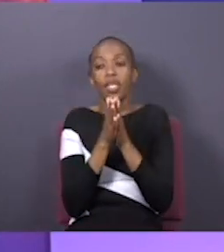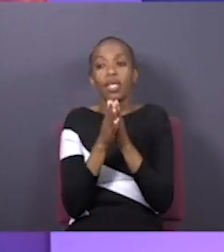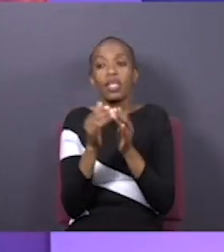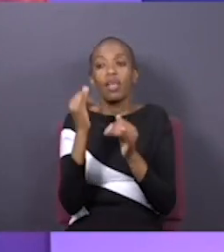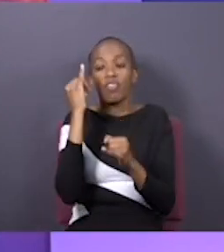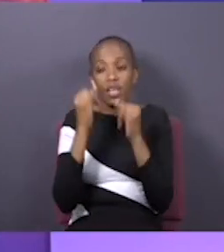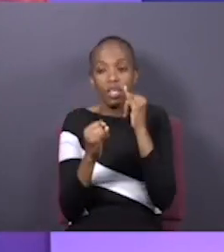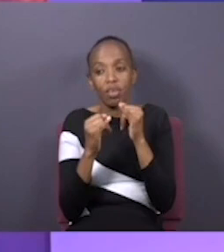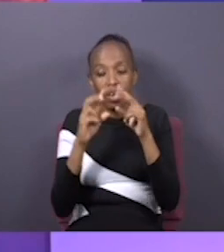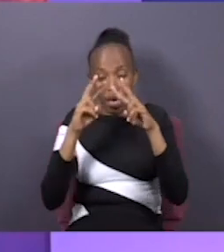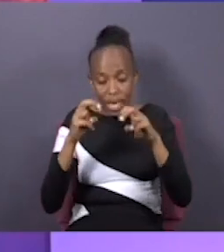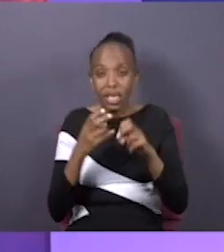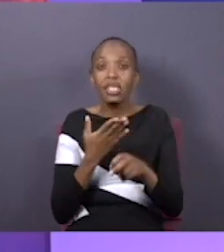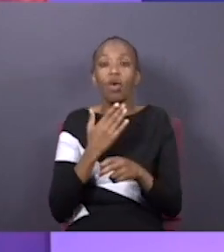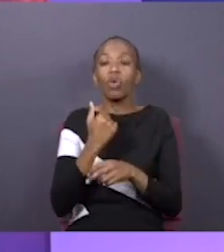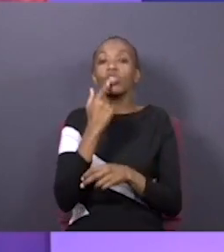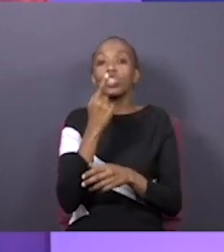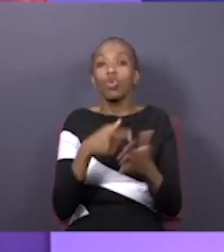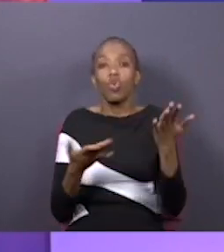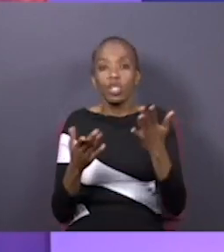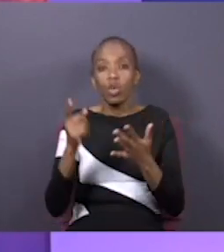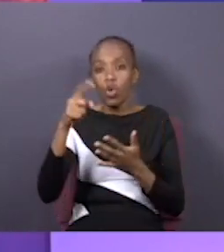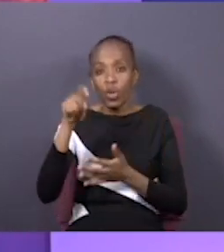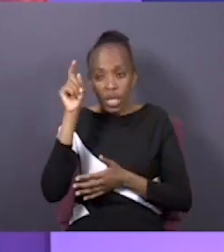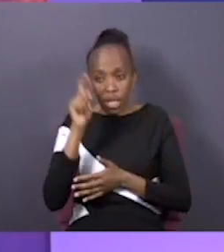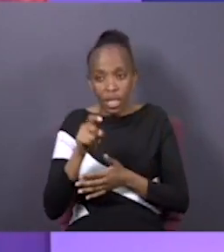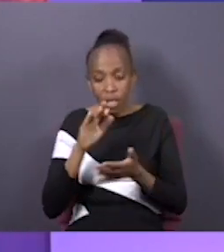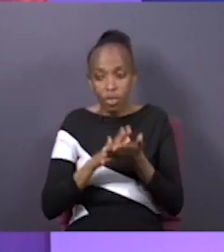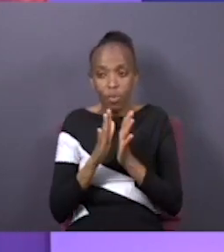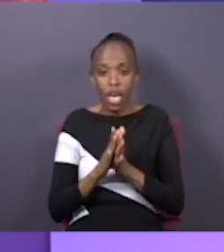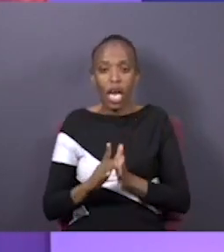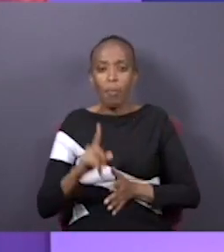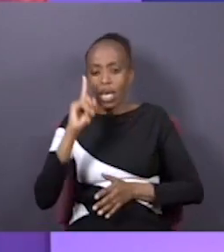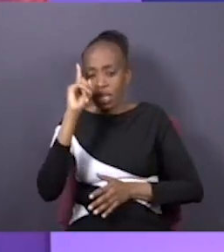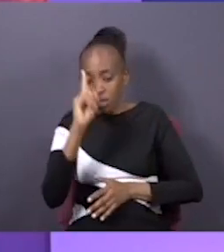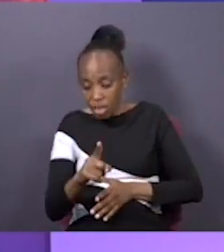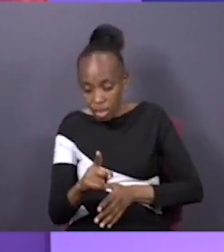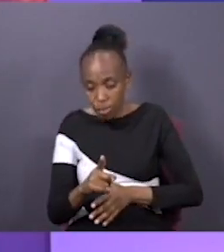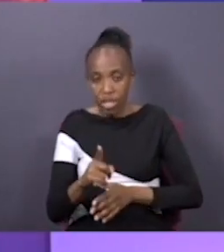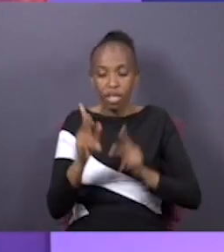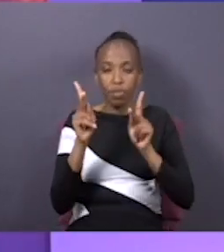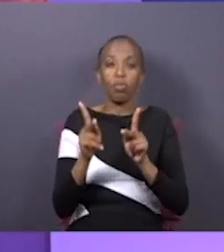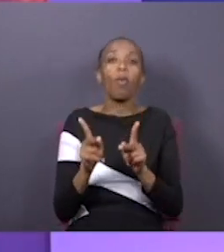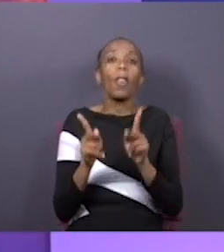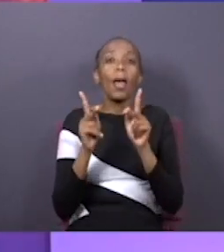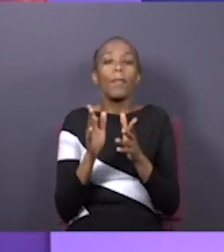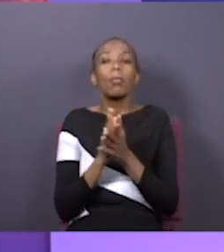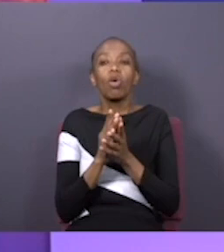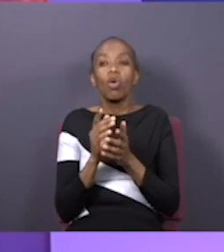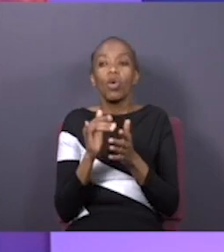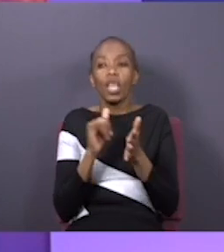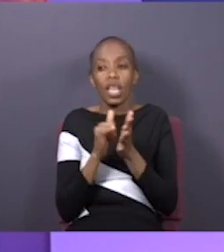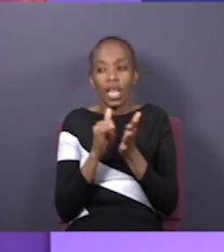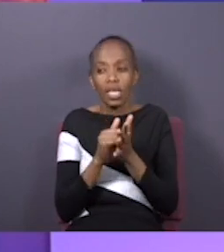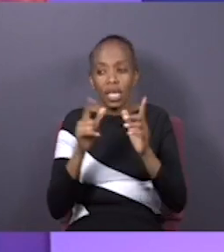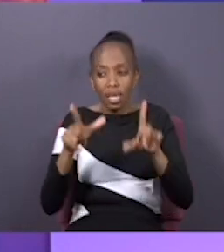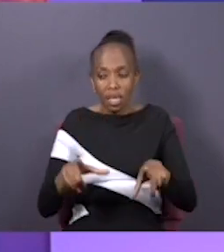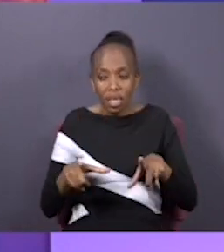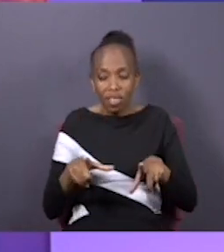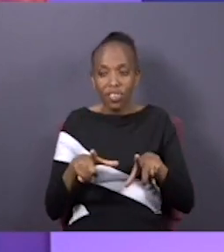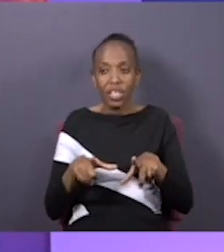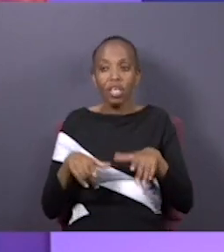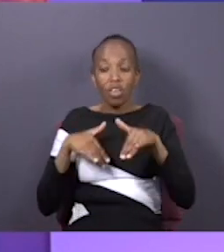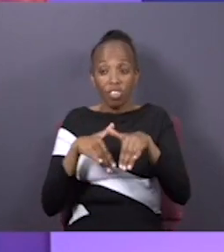the final analysis, I want to say that we need to be a disciplined people. A people that are